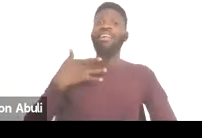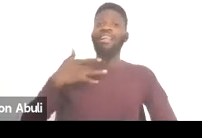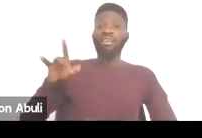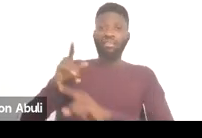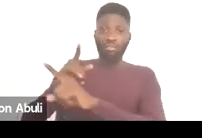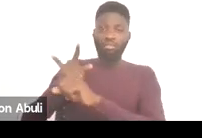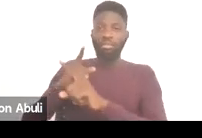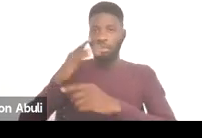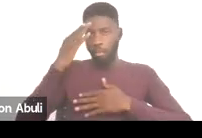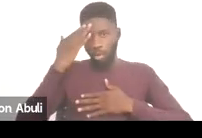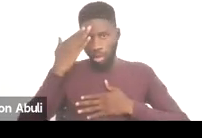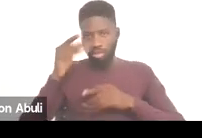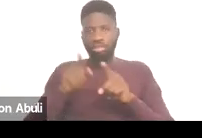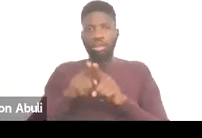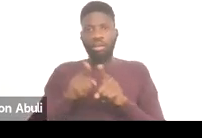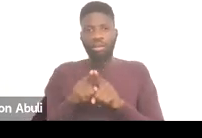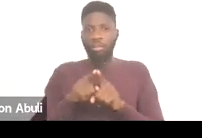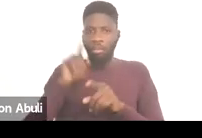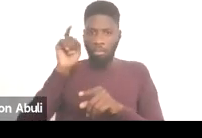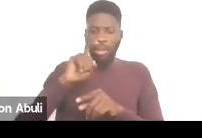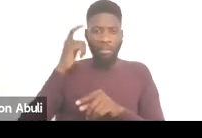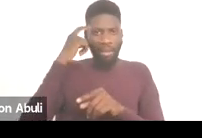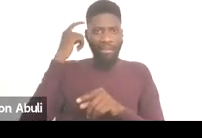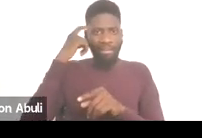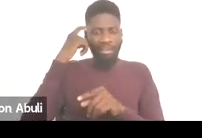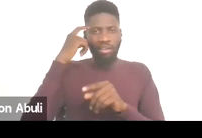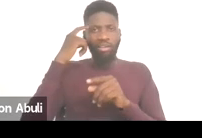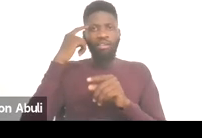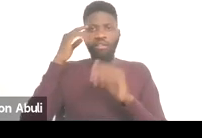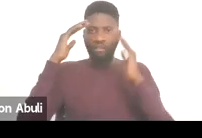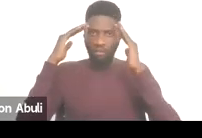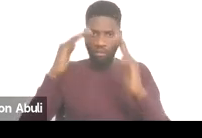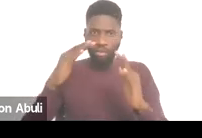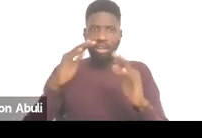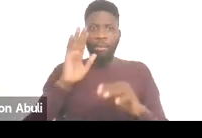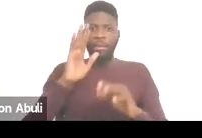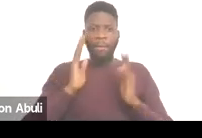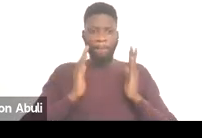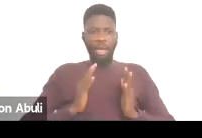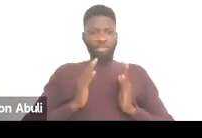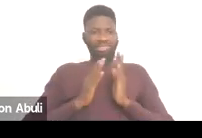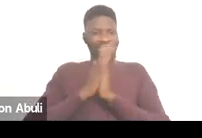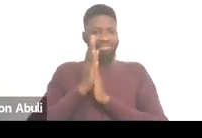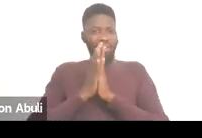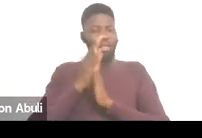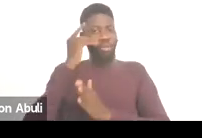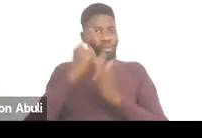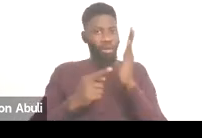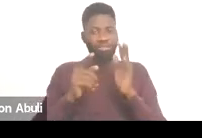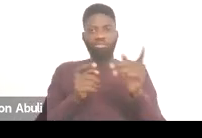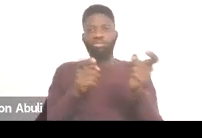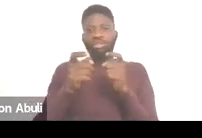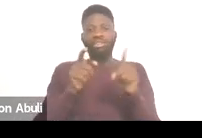your work. Keep the big picture in mind. Regulate your personal interests and be ready to lead. Be